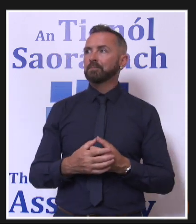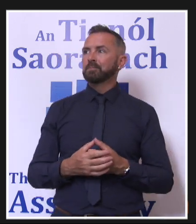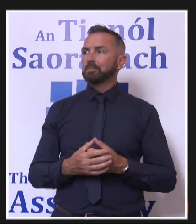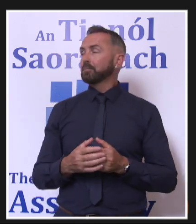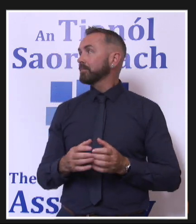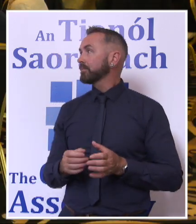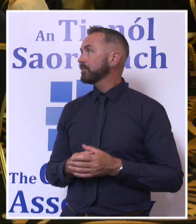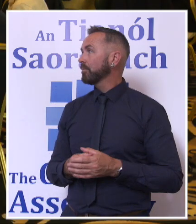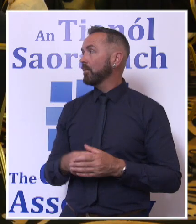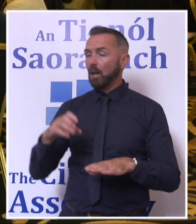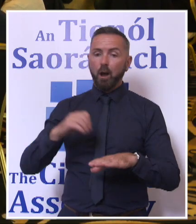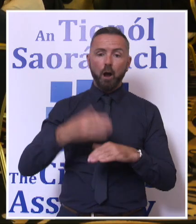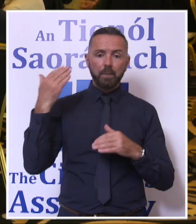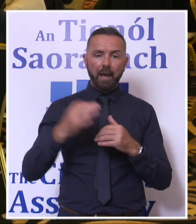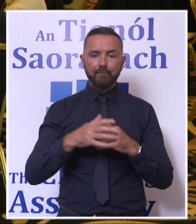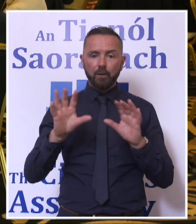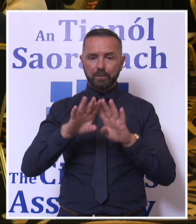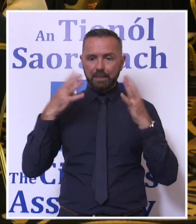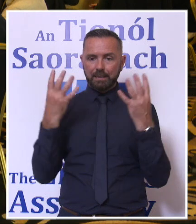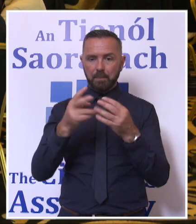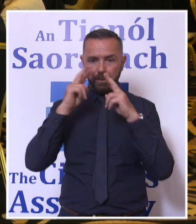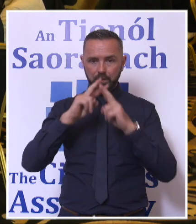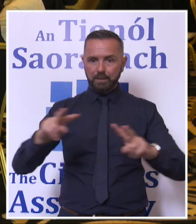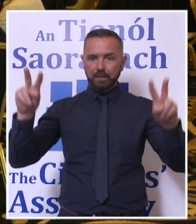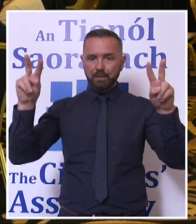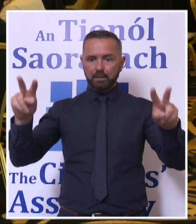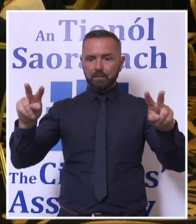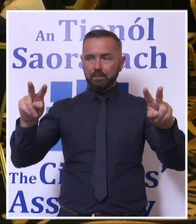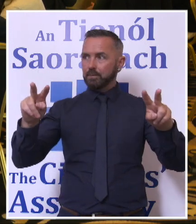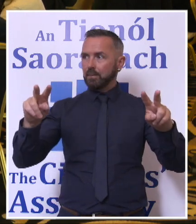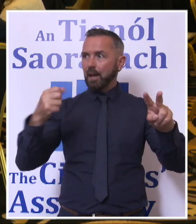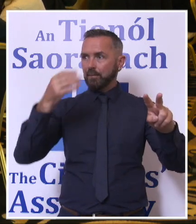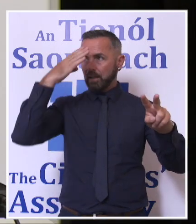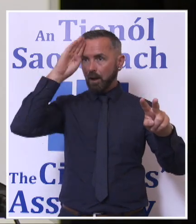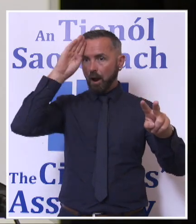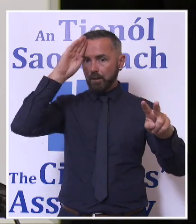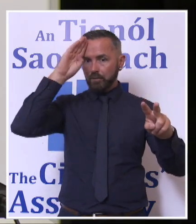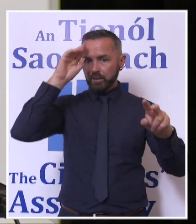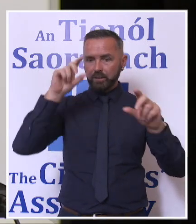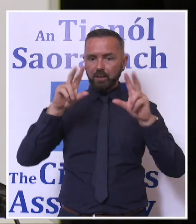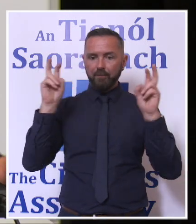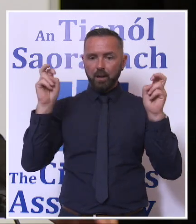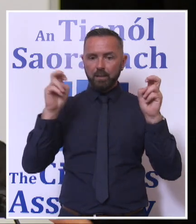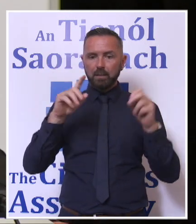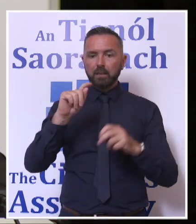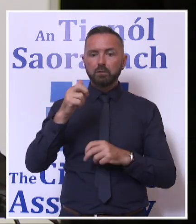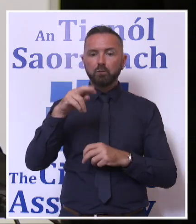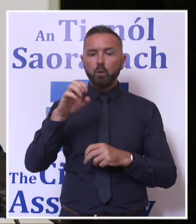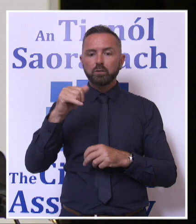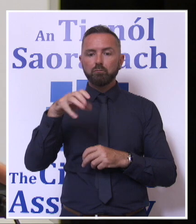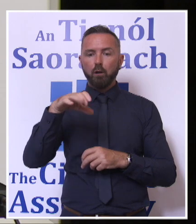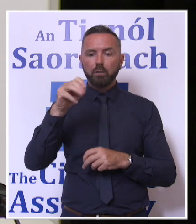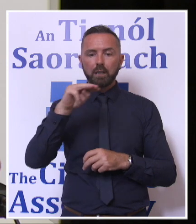Just on behalf of the Assembly, you'll see in front of me here we have the Irish phrase Tinlol Saronach, which